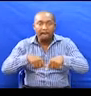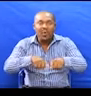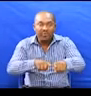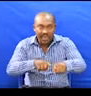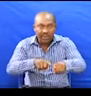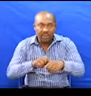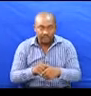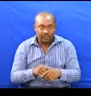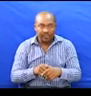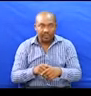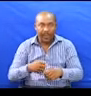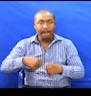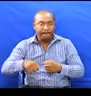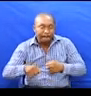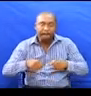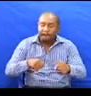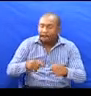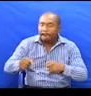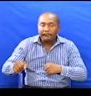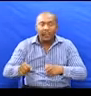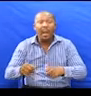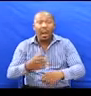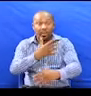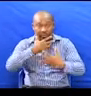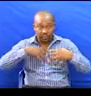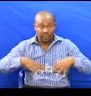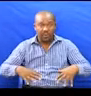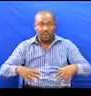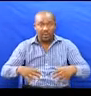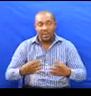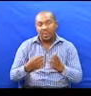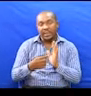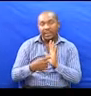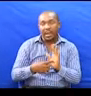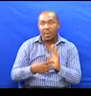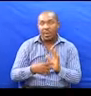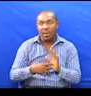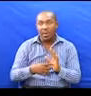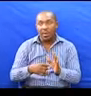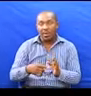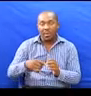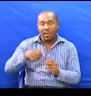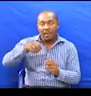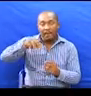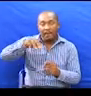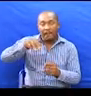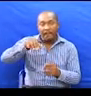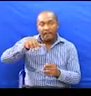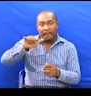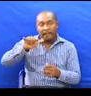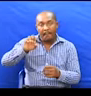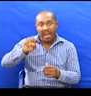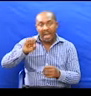Myosin. Myosin is a protein. Myosin is a protein which used in movement. So, in such a way that